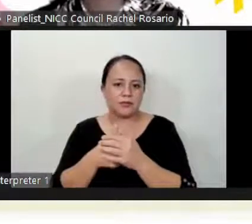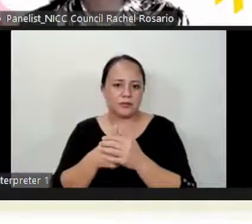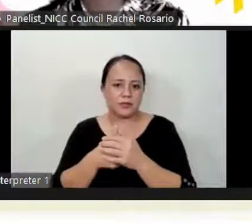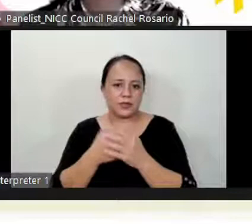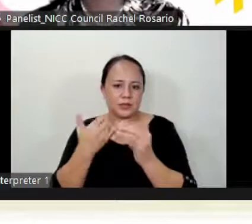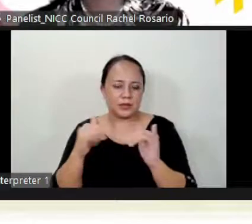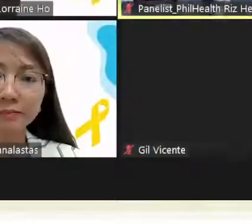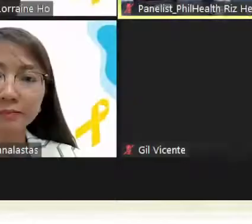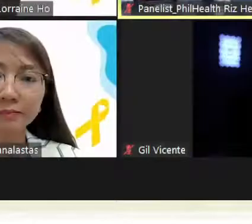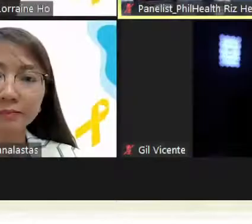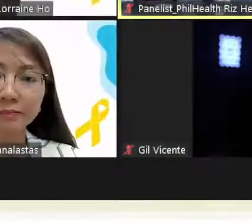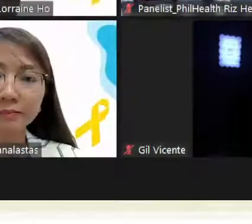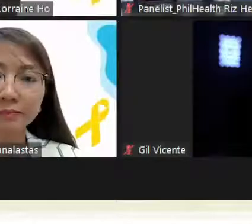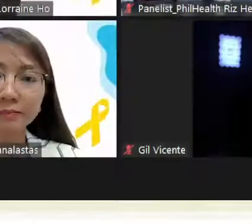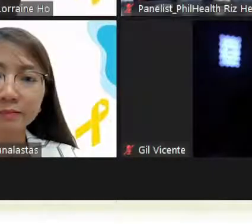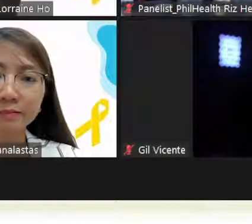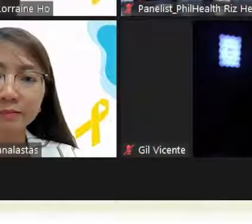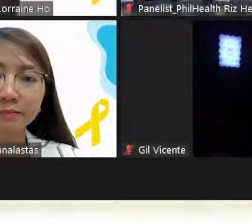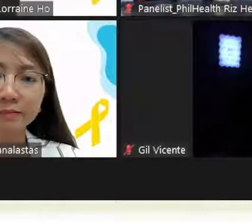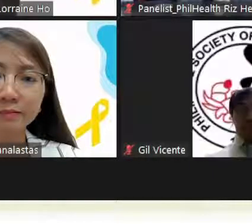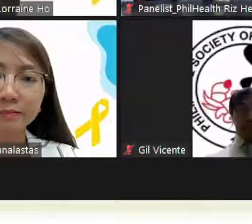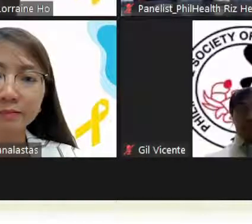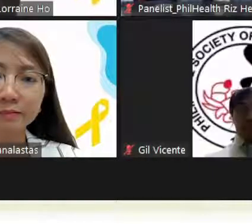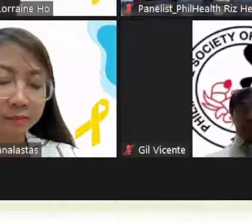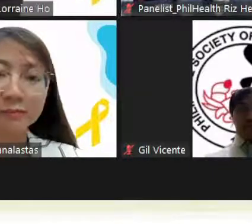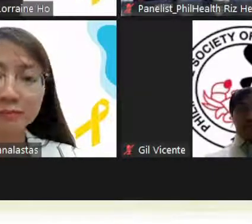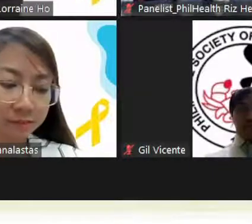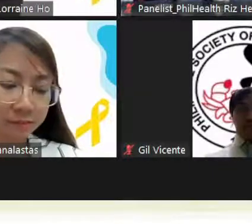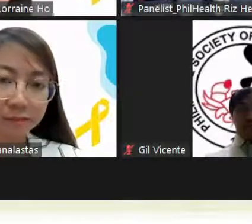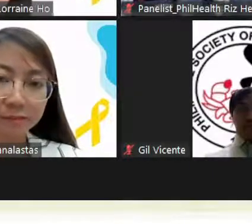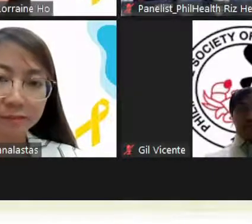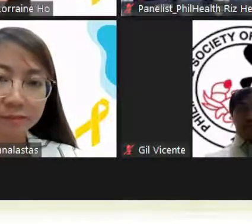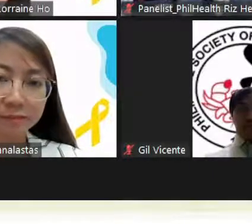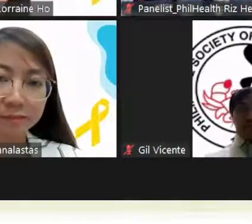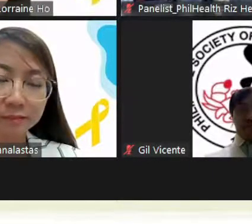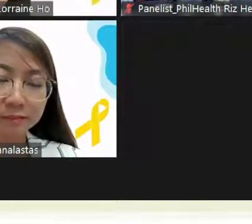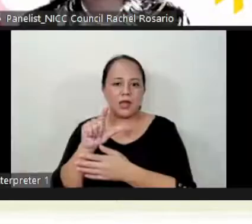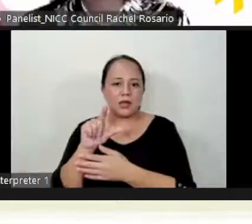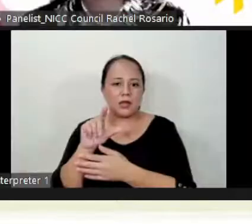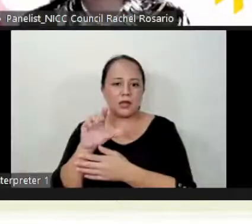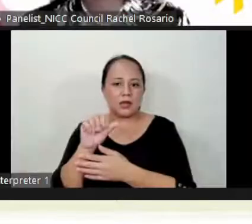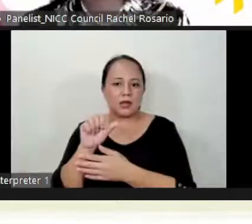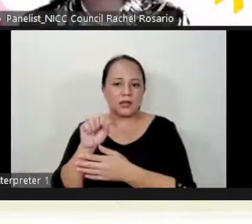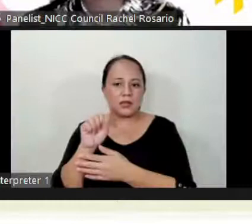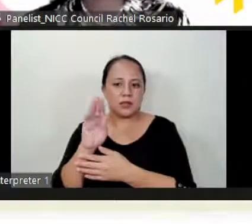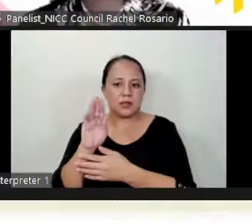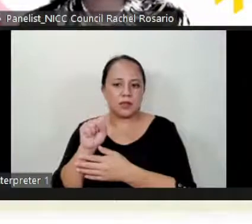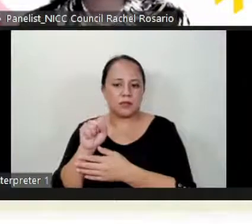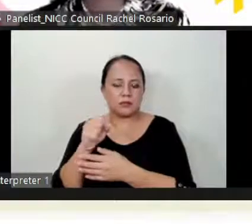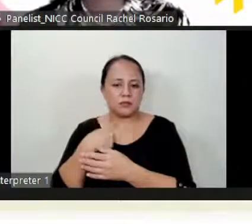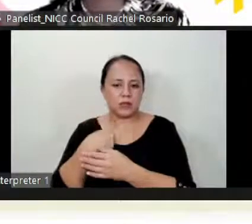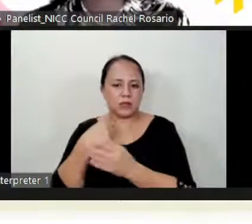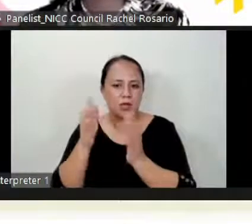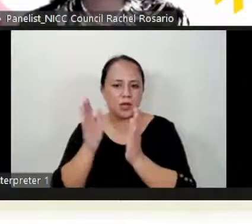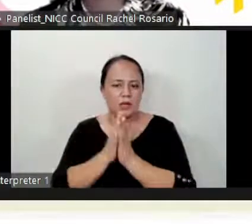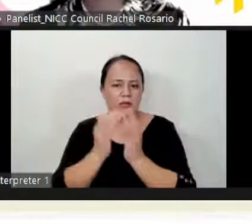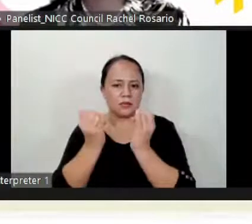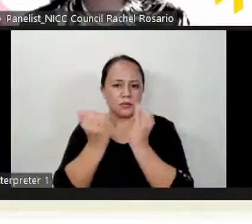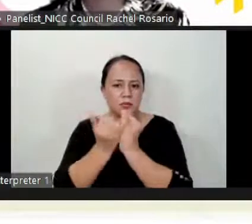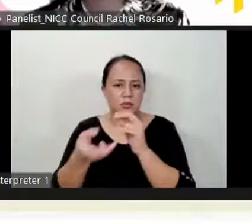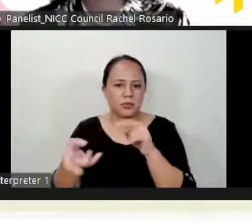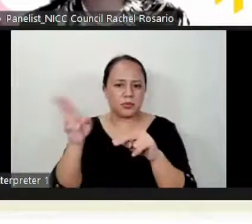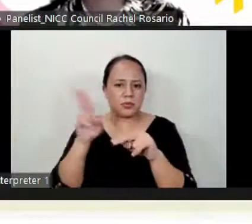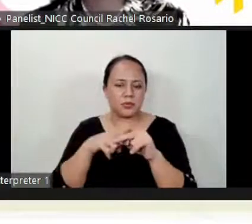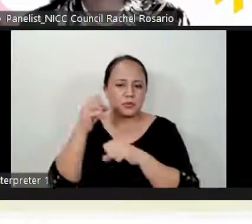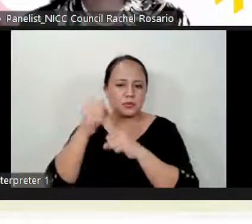still from PhilHealth and later for DOH, from Dr. Alcasabas again. May I ask PhilHealth if we can also increase the